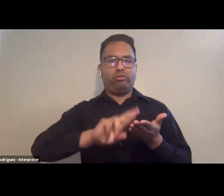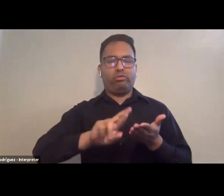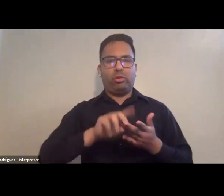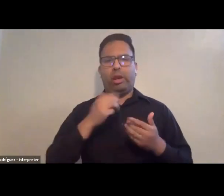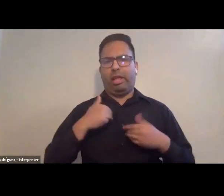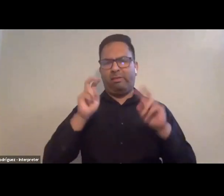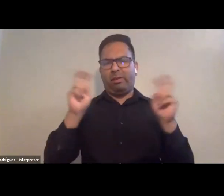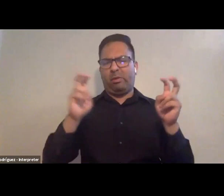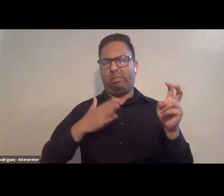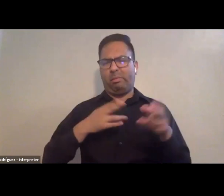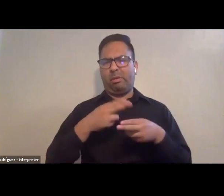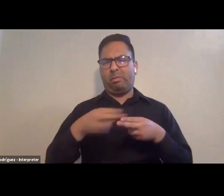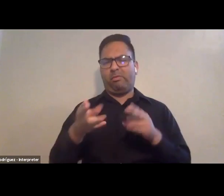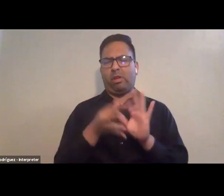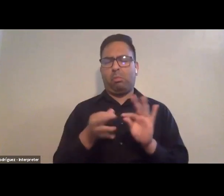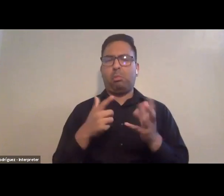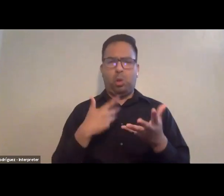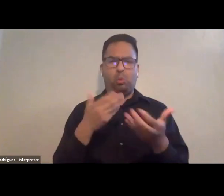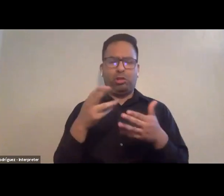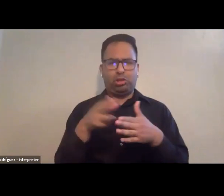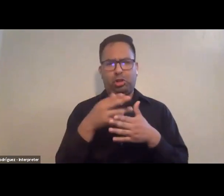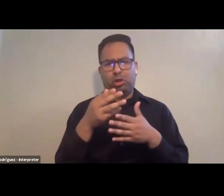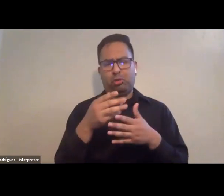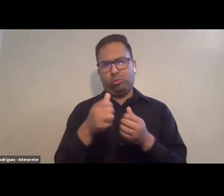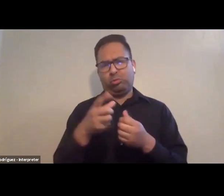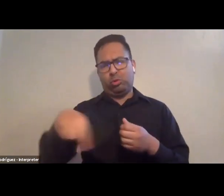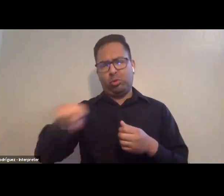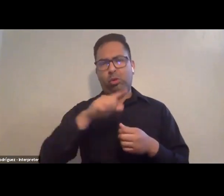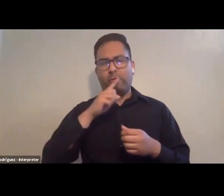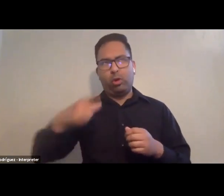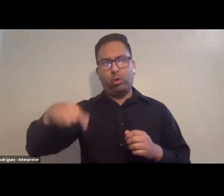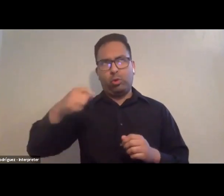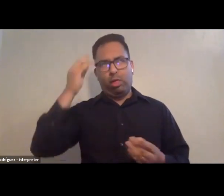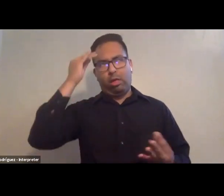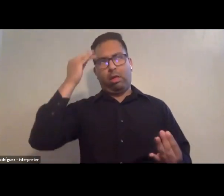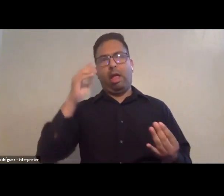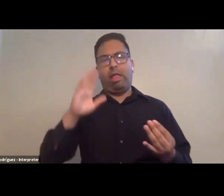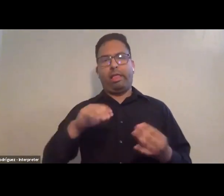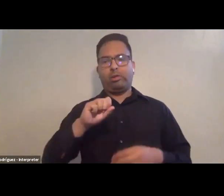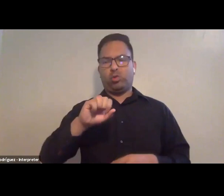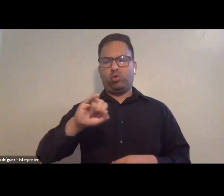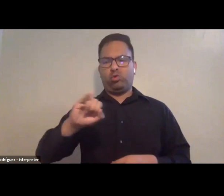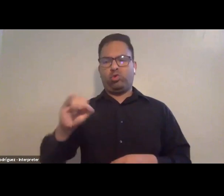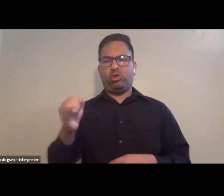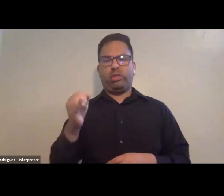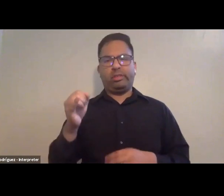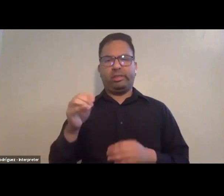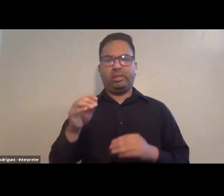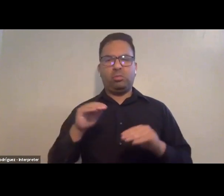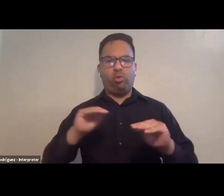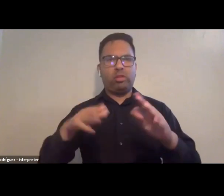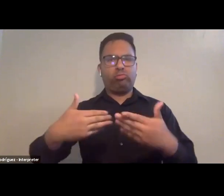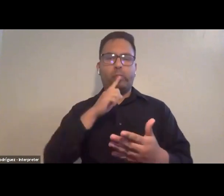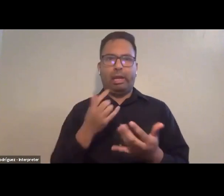commentary, and I want to share it with you in order to evoke the social justice movements that are currently fighting for our lives,